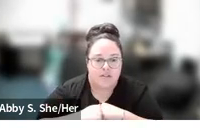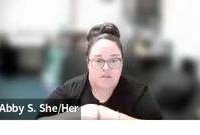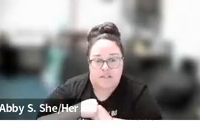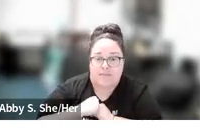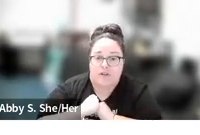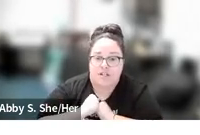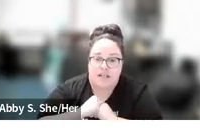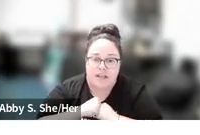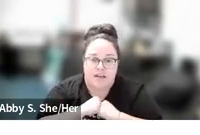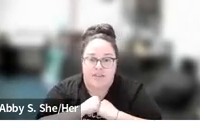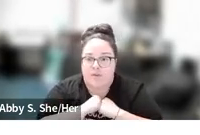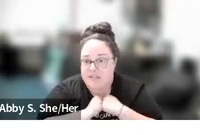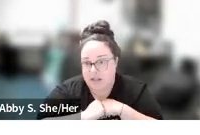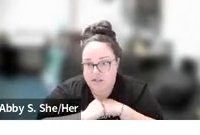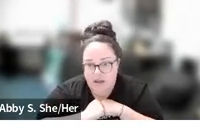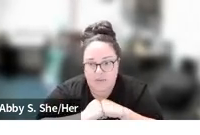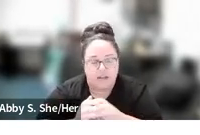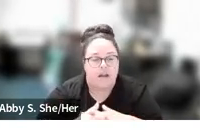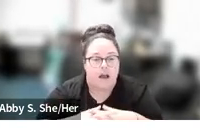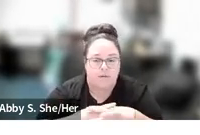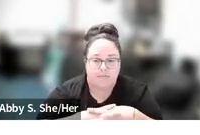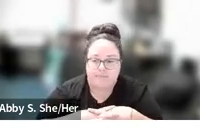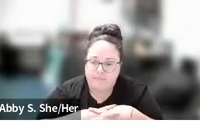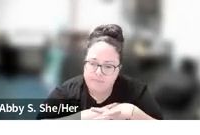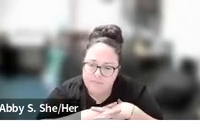to like splurge and get like a $1,000 tablet.